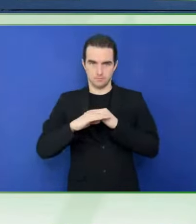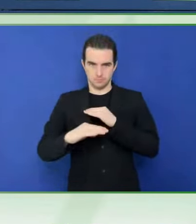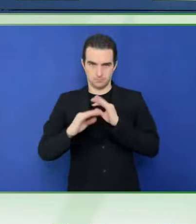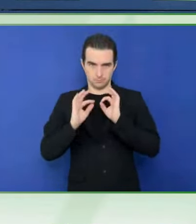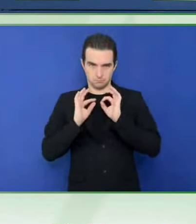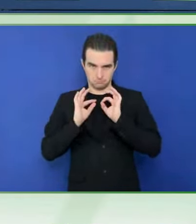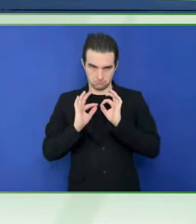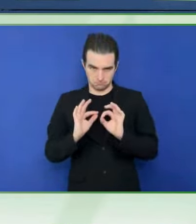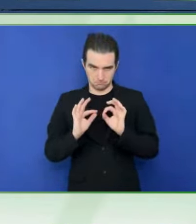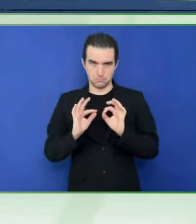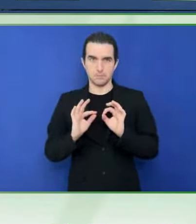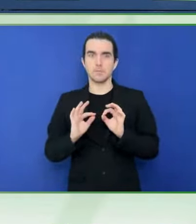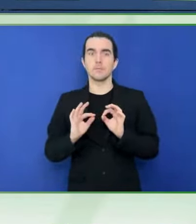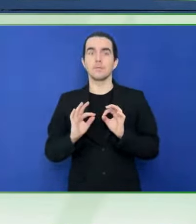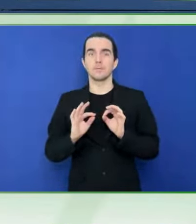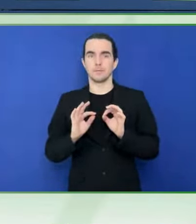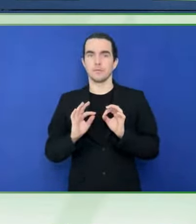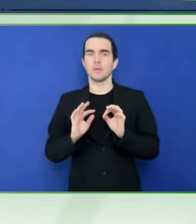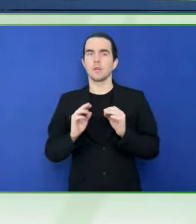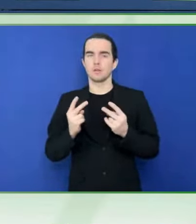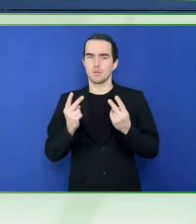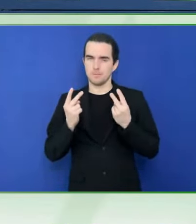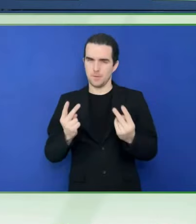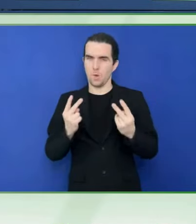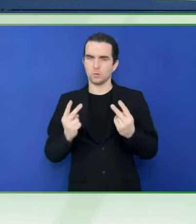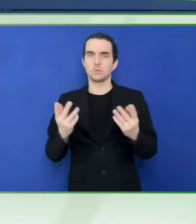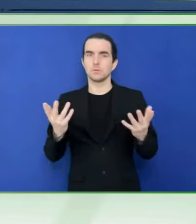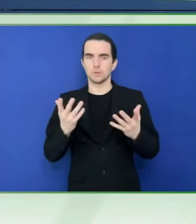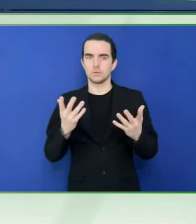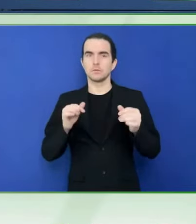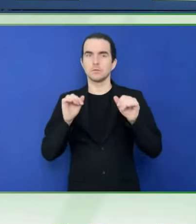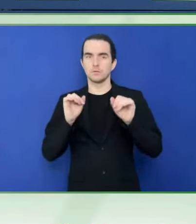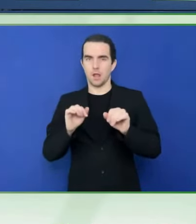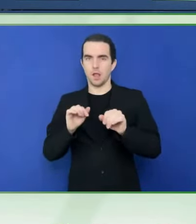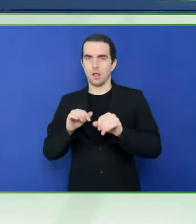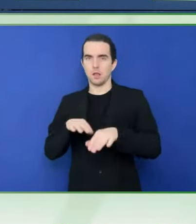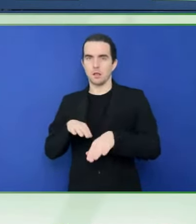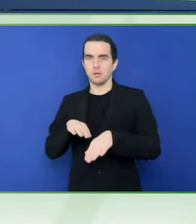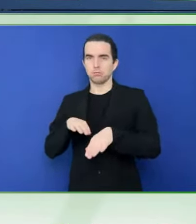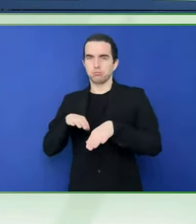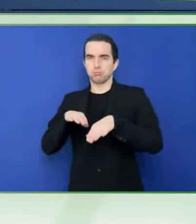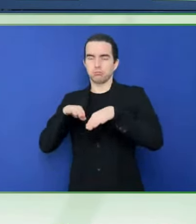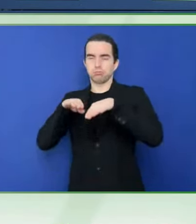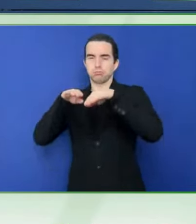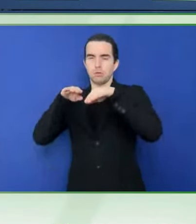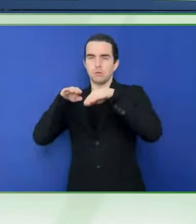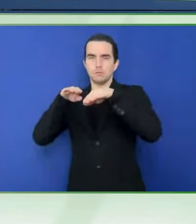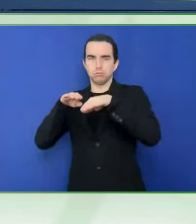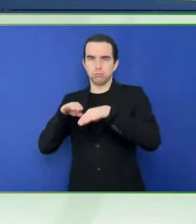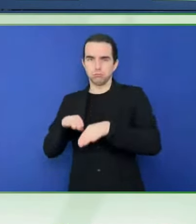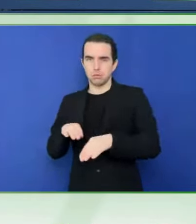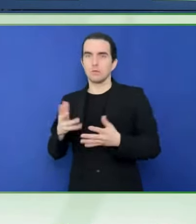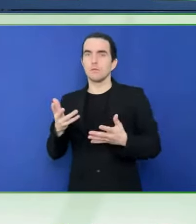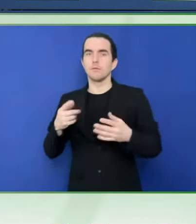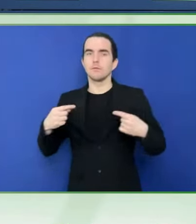have ramps. Ramps are very difficult to use because they